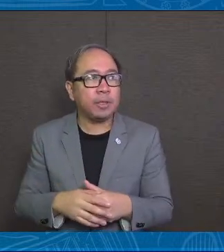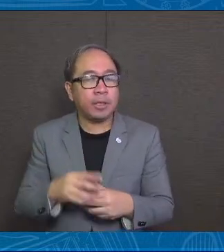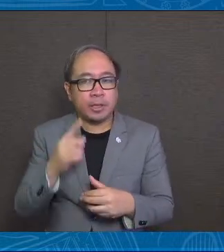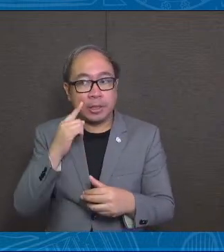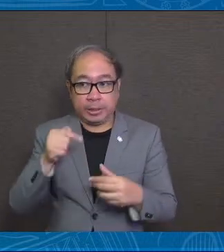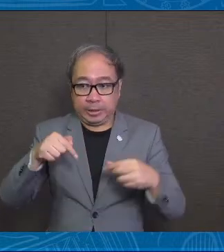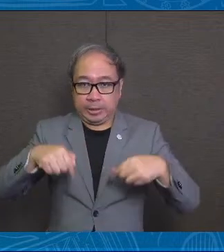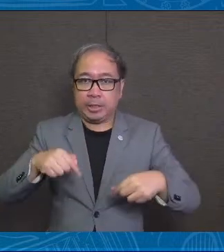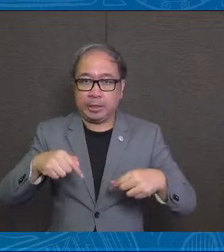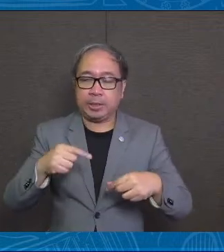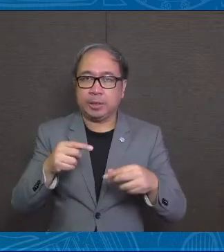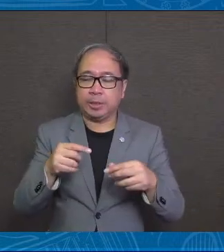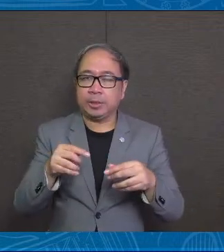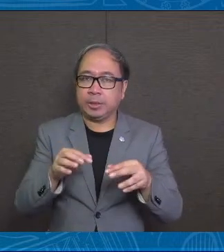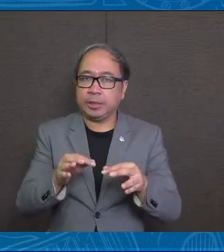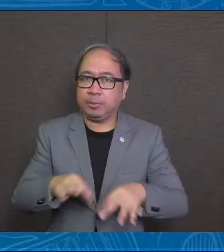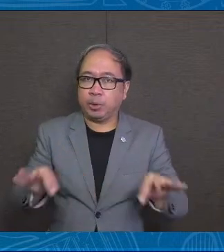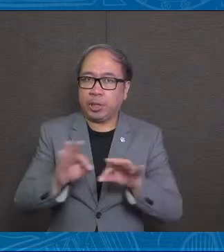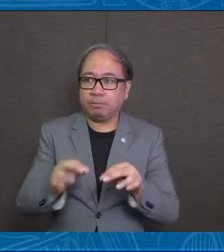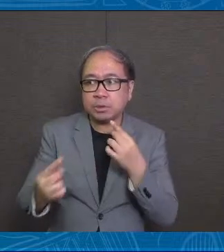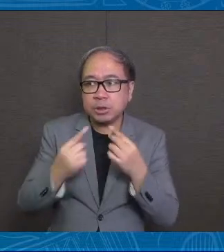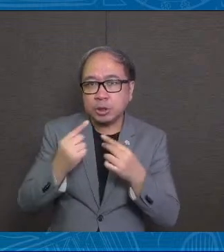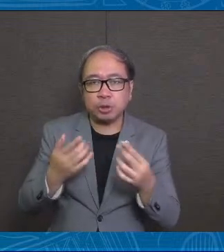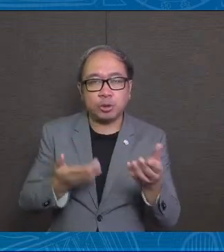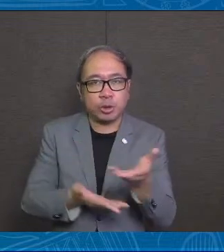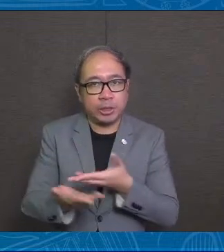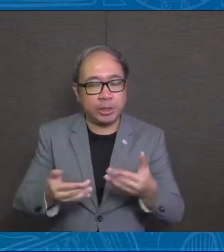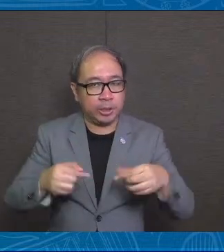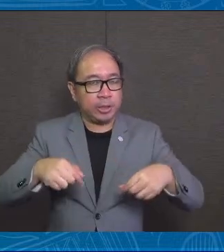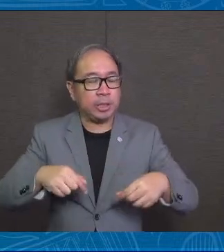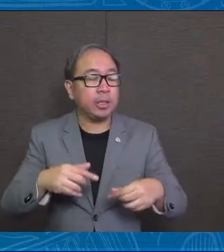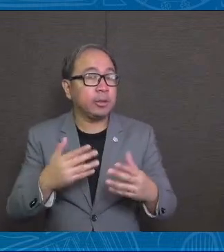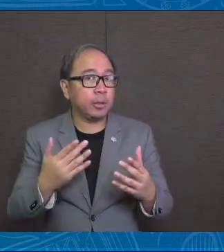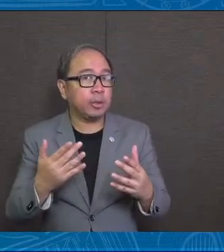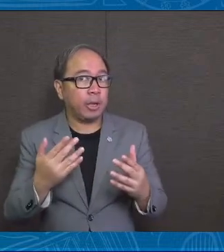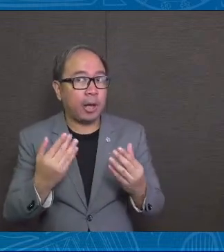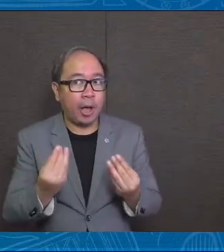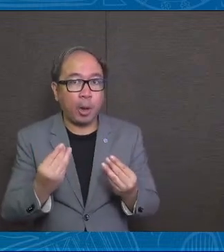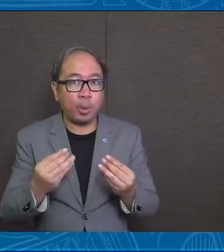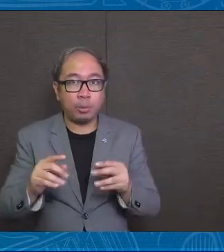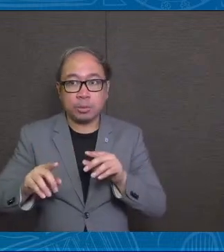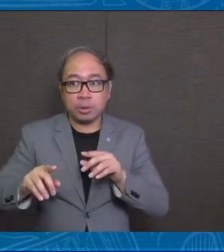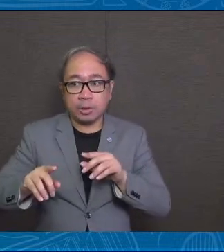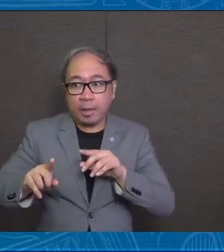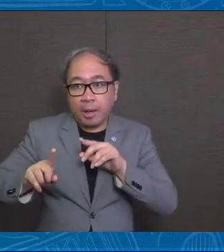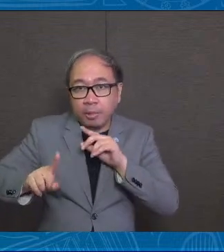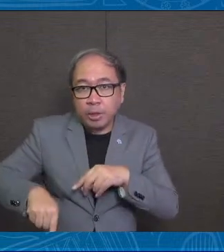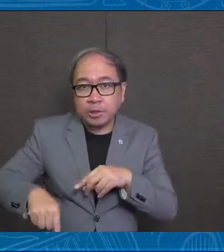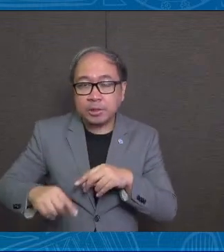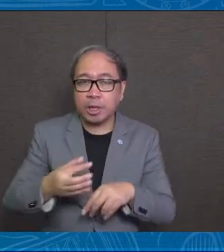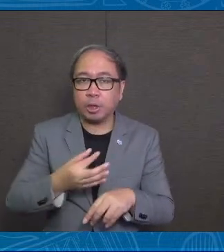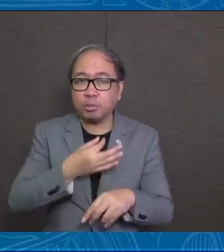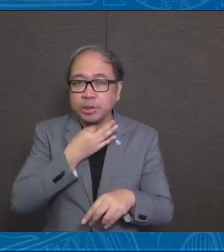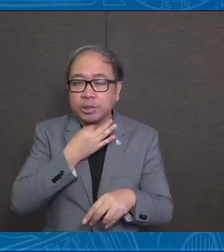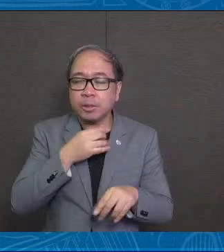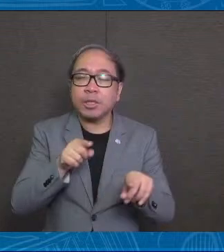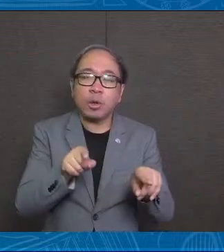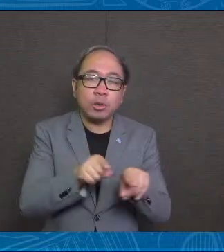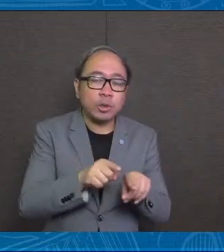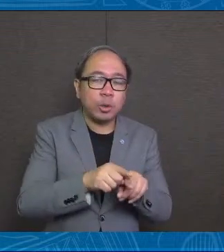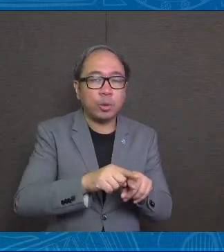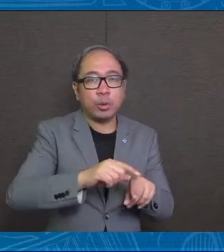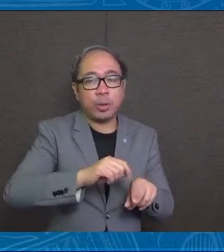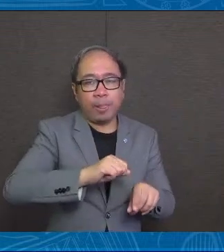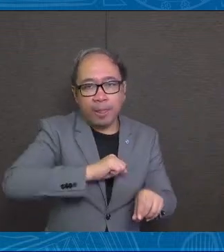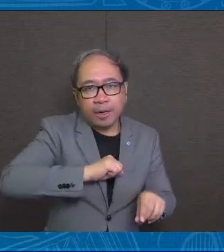worth having in terms of addressing risk. At the end of the day, we're all trying to address risk, but at the same time, accelerate development.